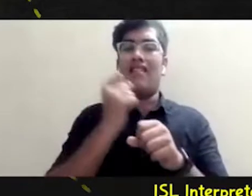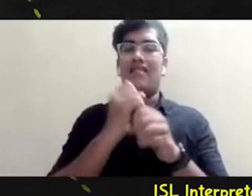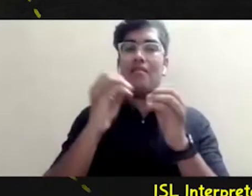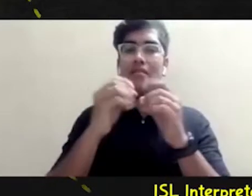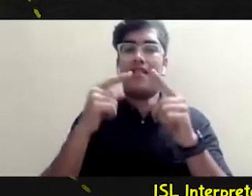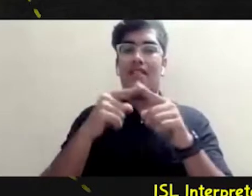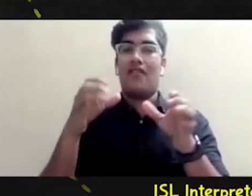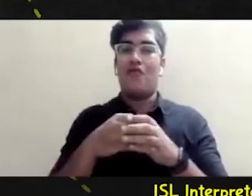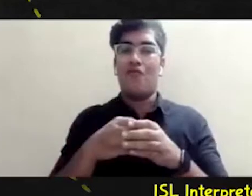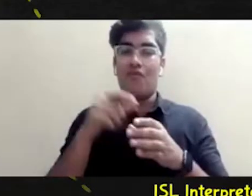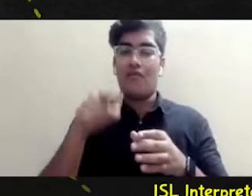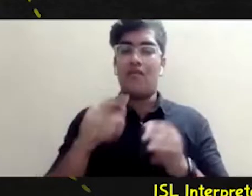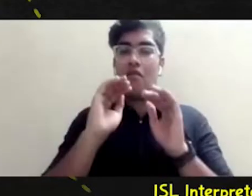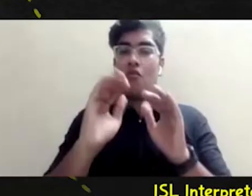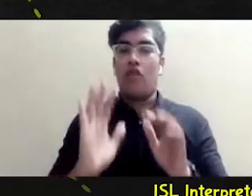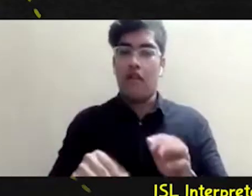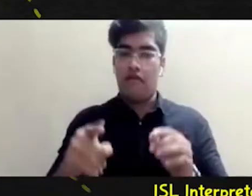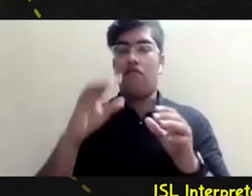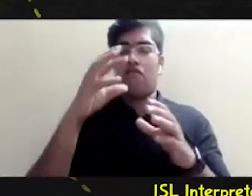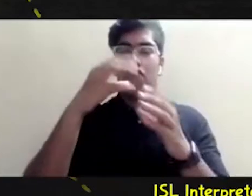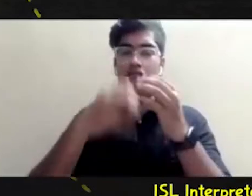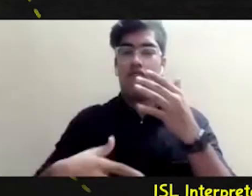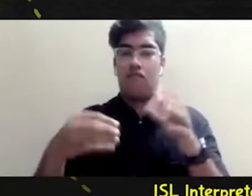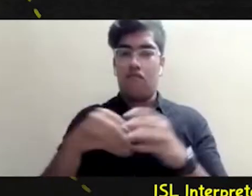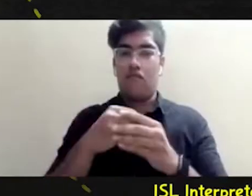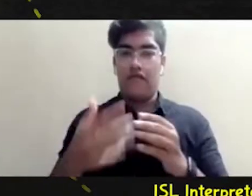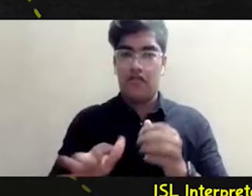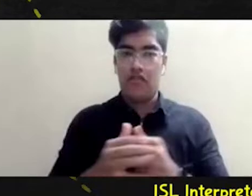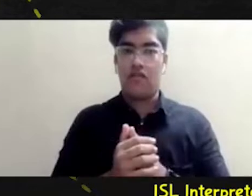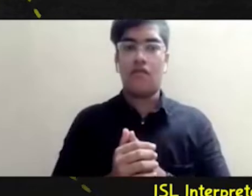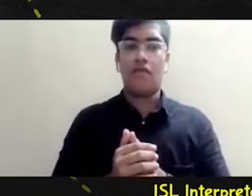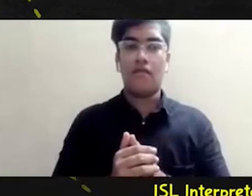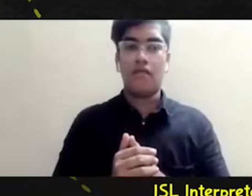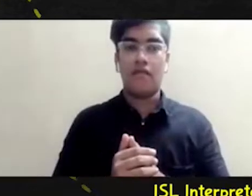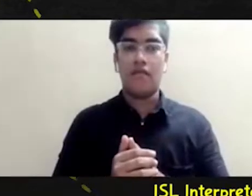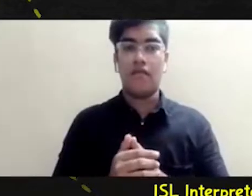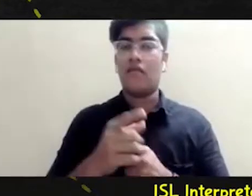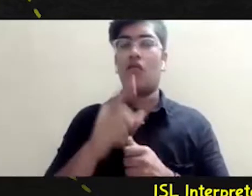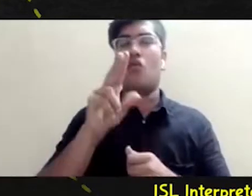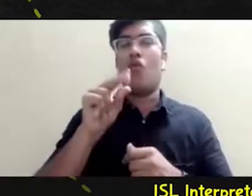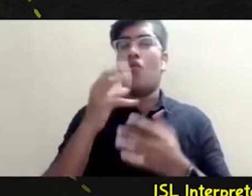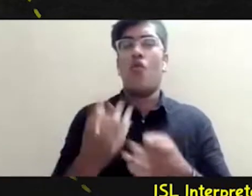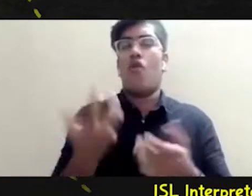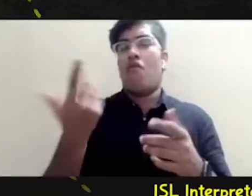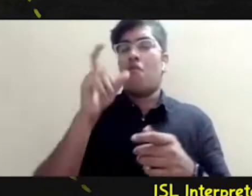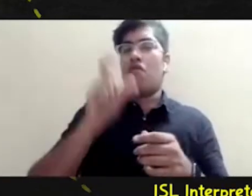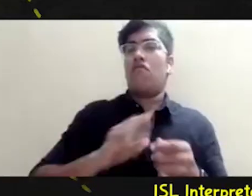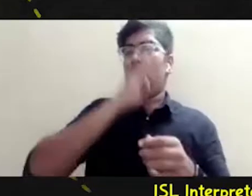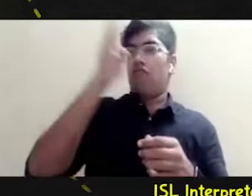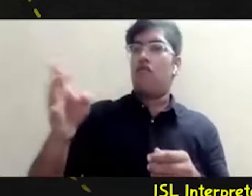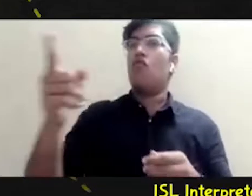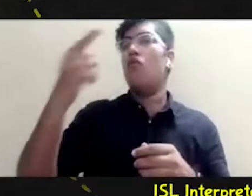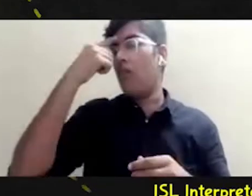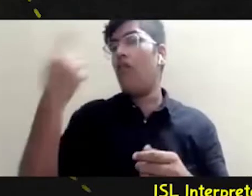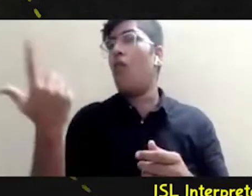domain. So we wanted this to be something that they did on their own. We did not want to go up to somebody and ask them, what is your view on LGBTQ plus rights?